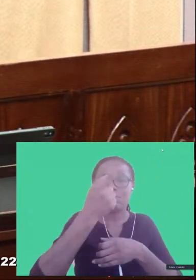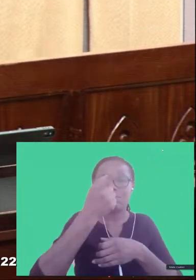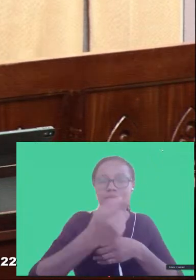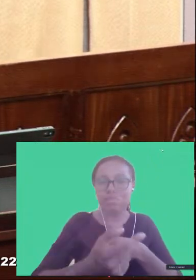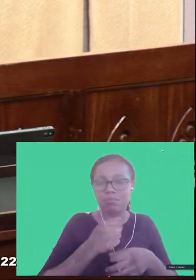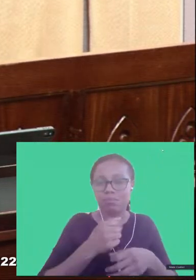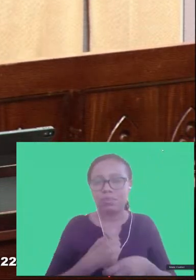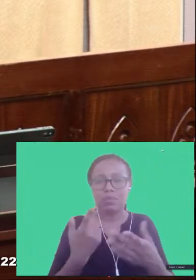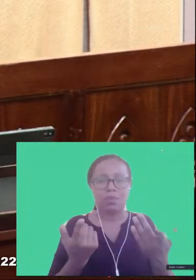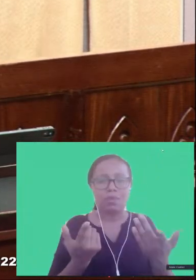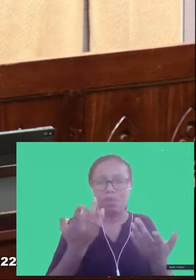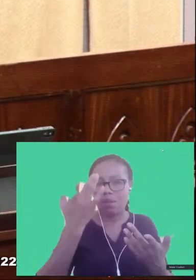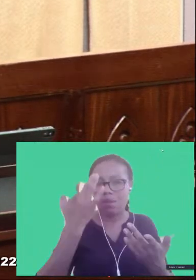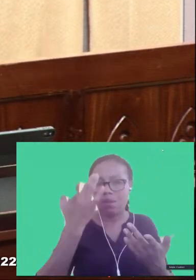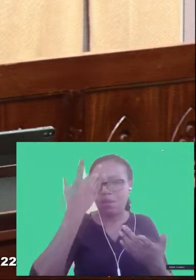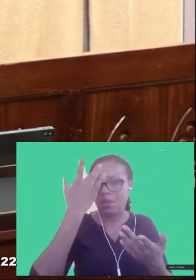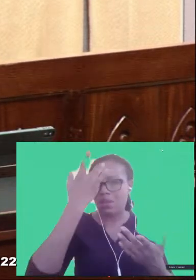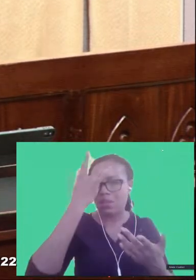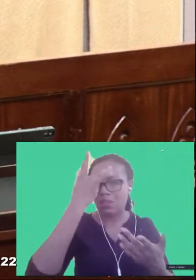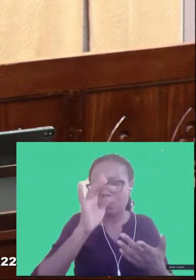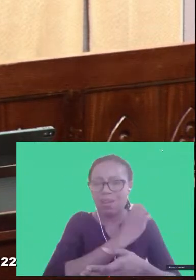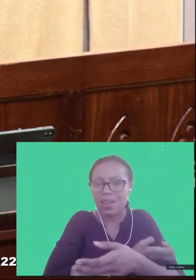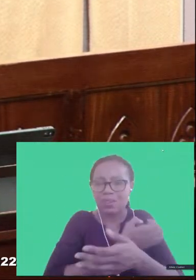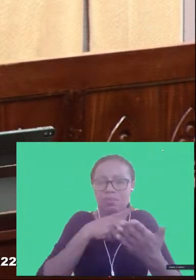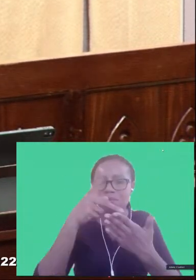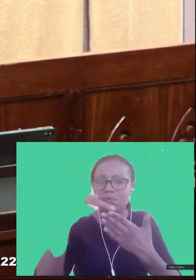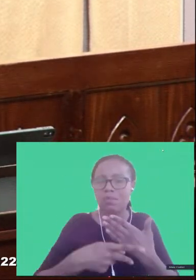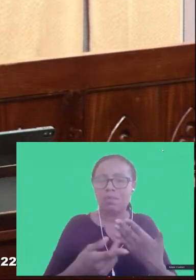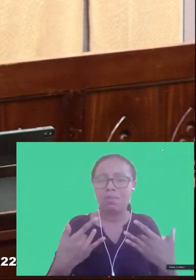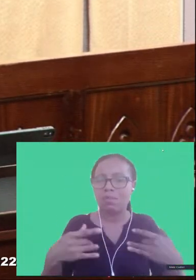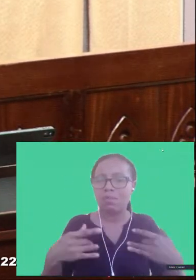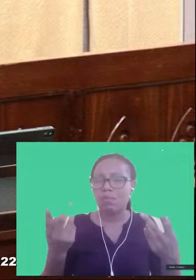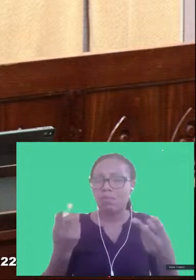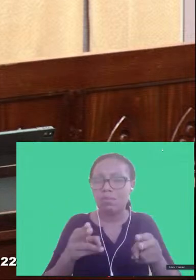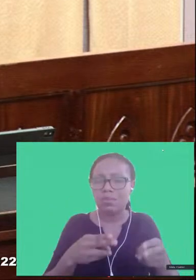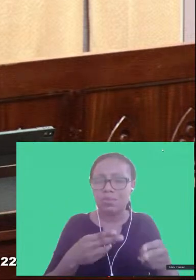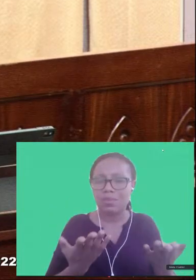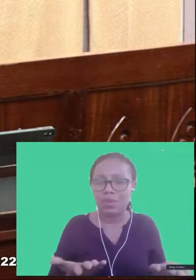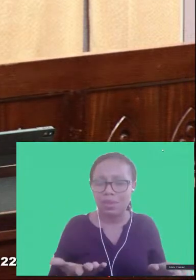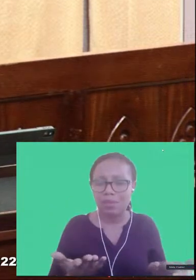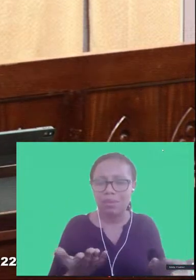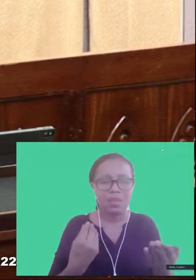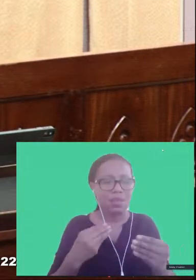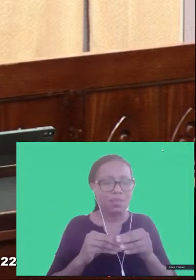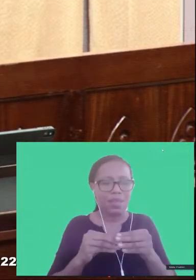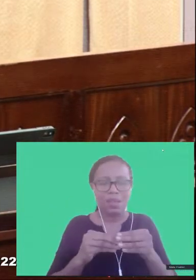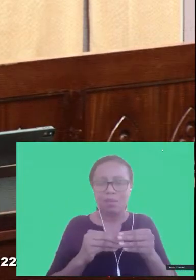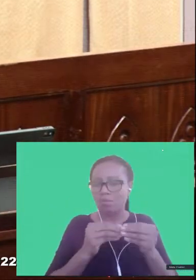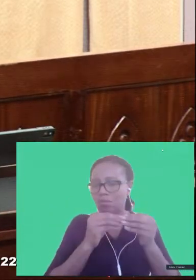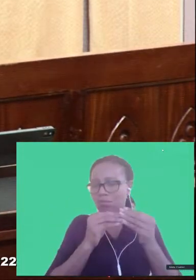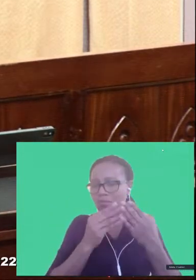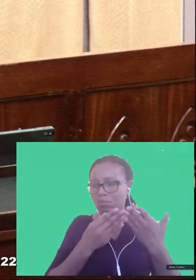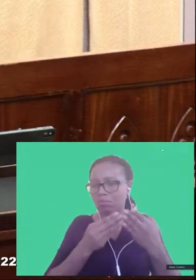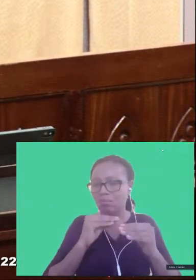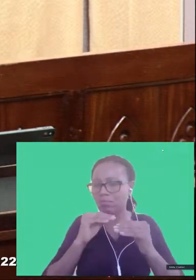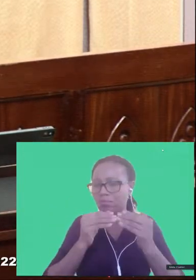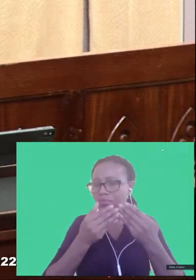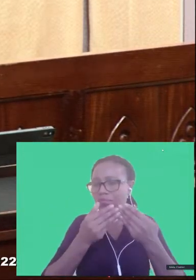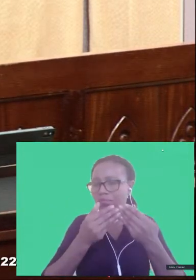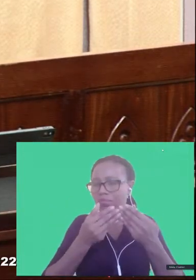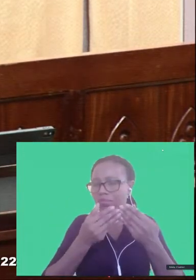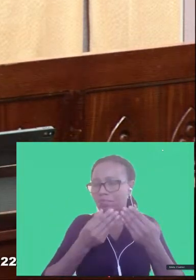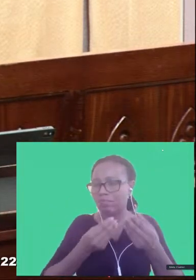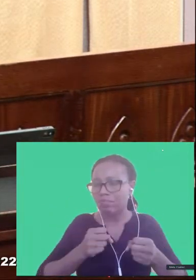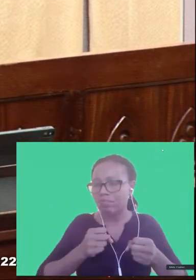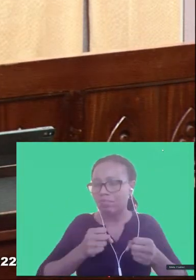to the benefits of communities across Barbados who would have benefited previously under this program? Those are my questions, Madam Chair.